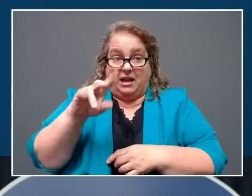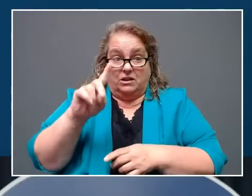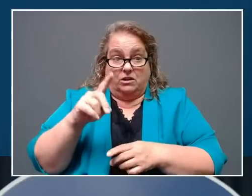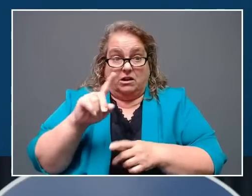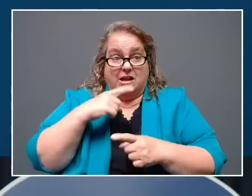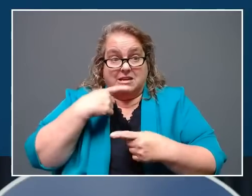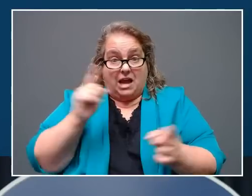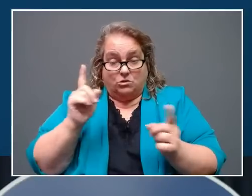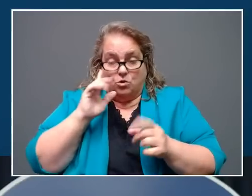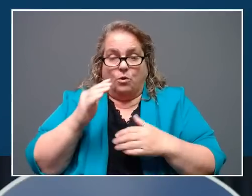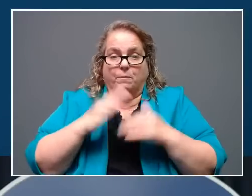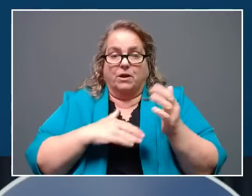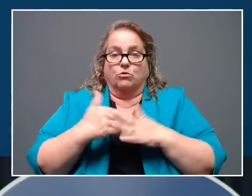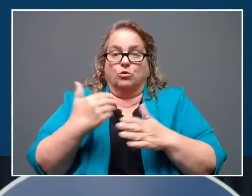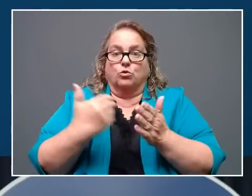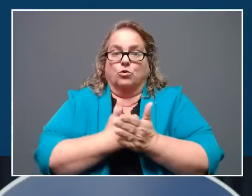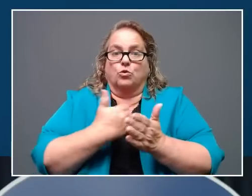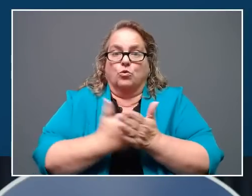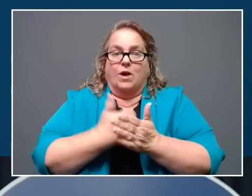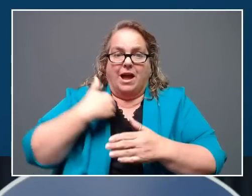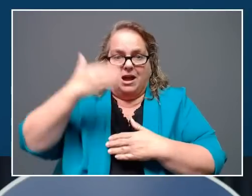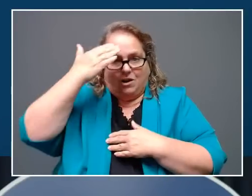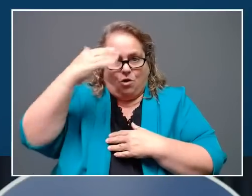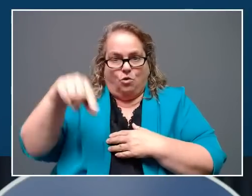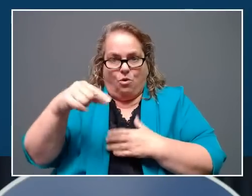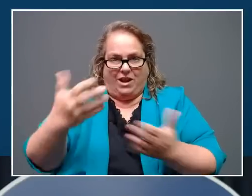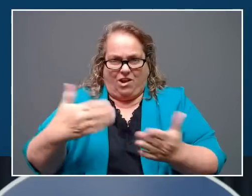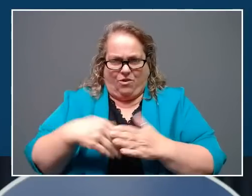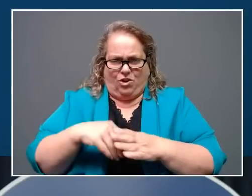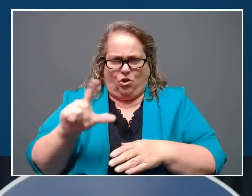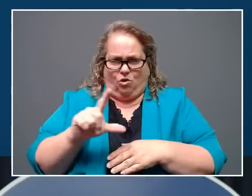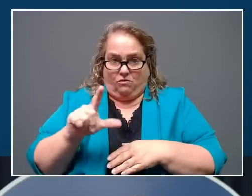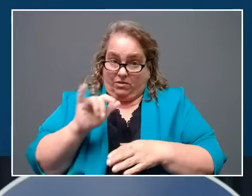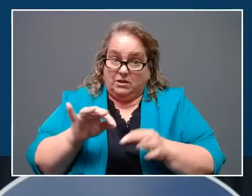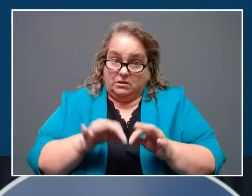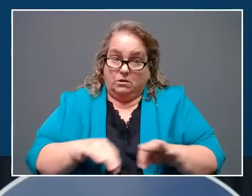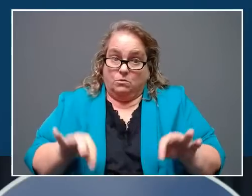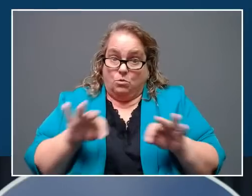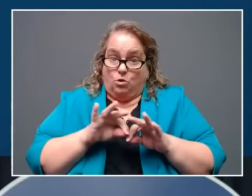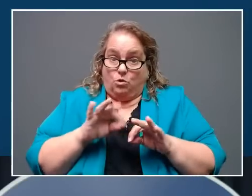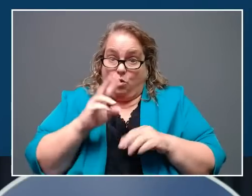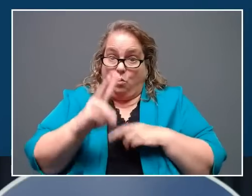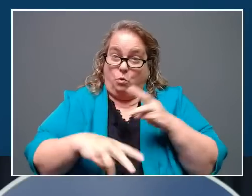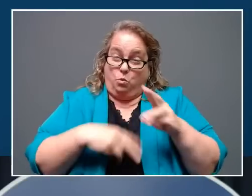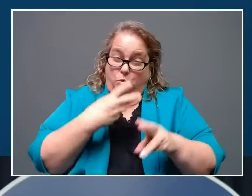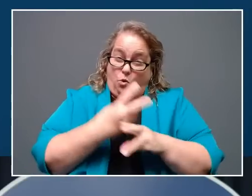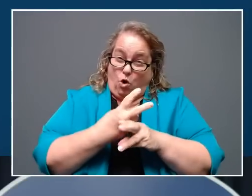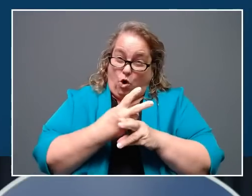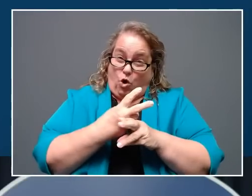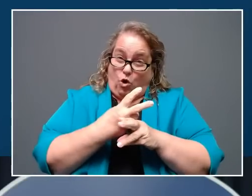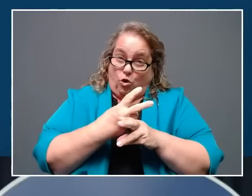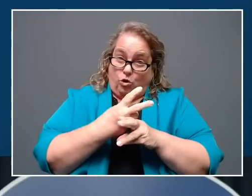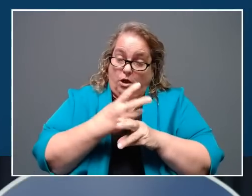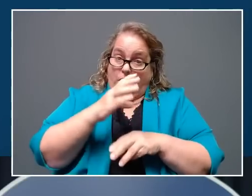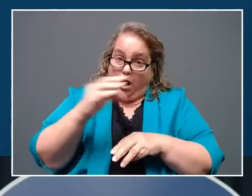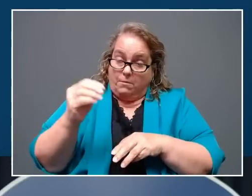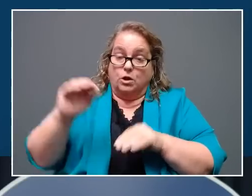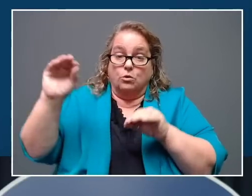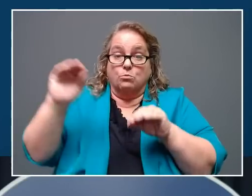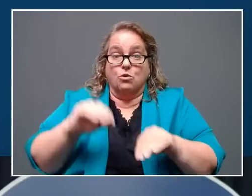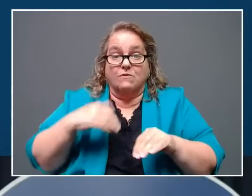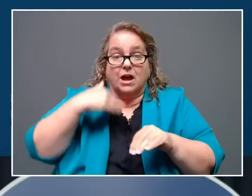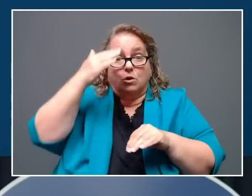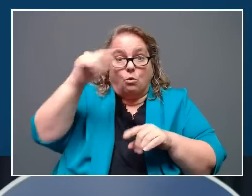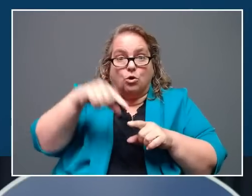Louisville. That's really important. This is a worldwide global company, and they moved their North American headquarters to Louisville. That was an $8.8